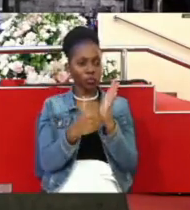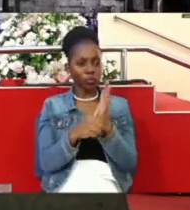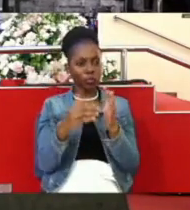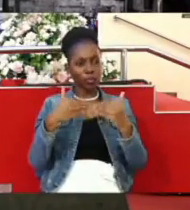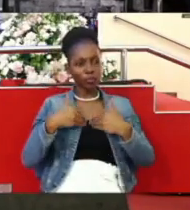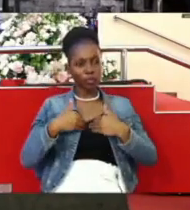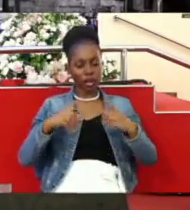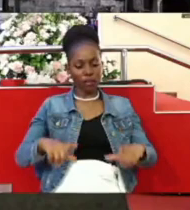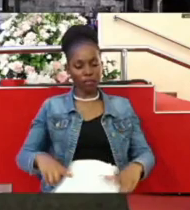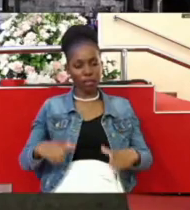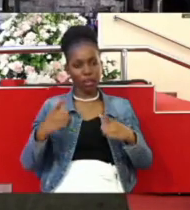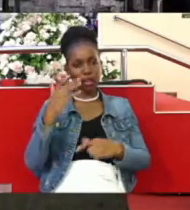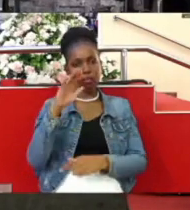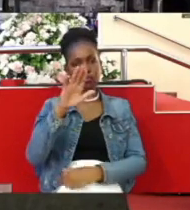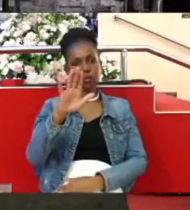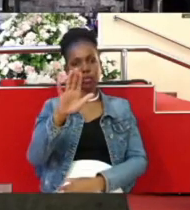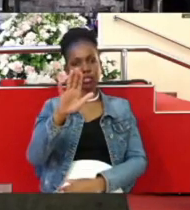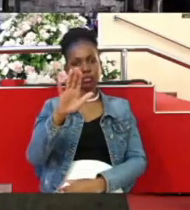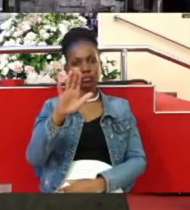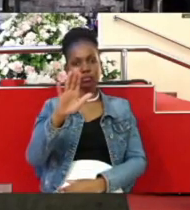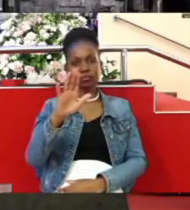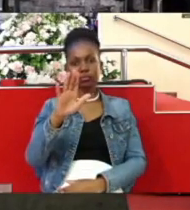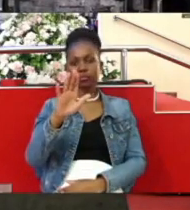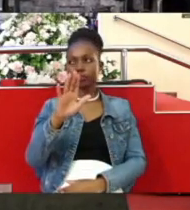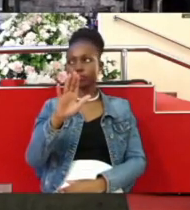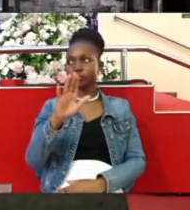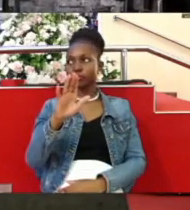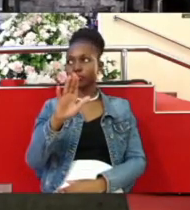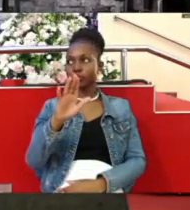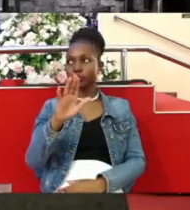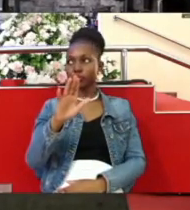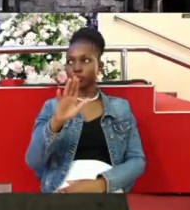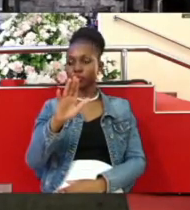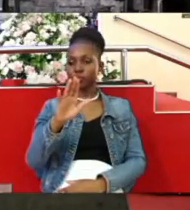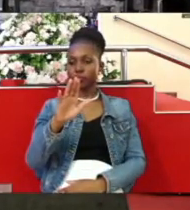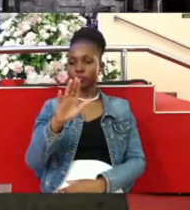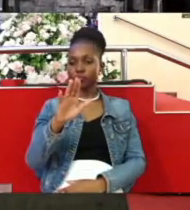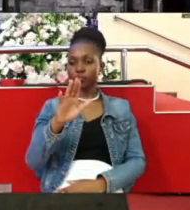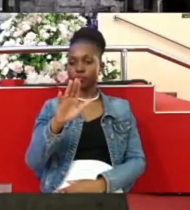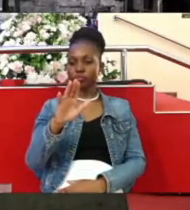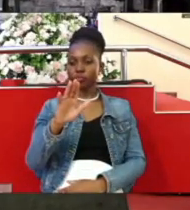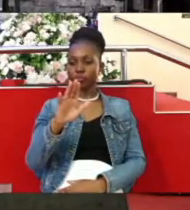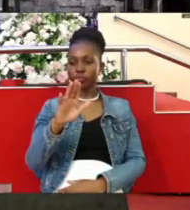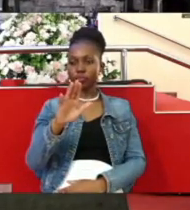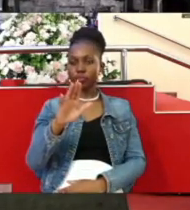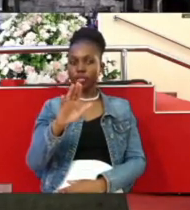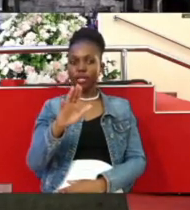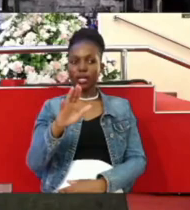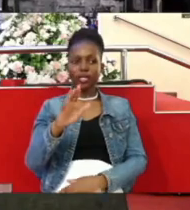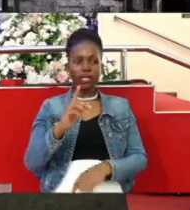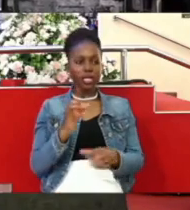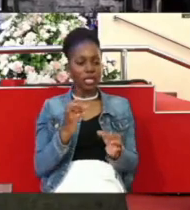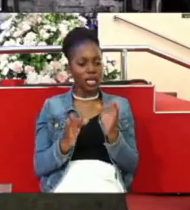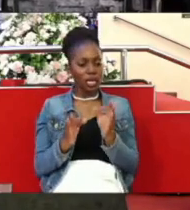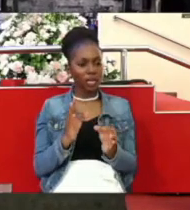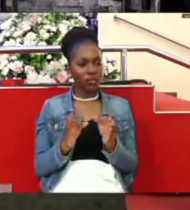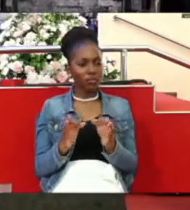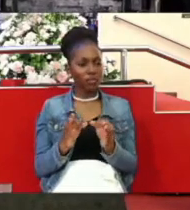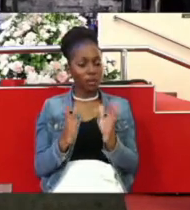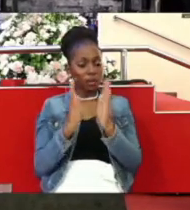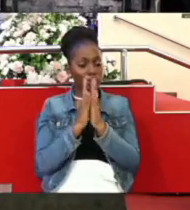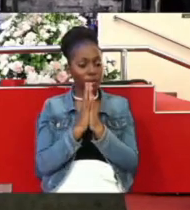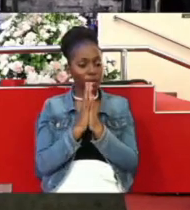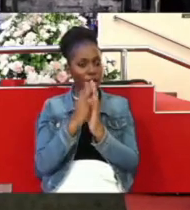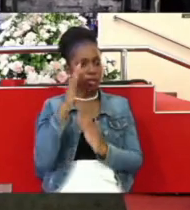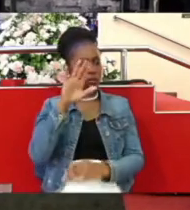sababu ya masumbuko ambayo uko nayo katika maisha yako. And therefore, church, if every moment in your prayer, na kwa sababu kanisa, kwa hivyo kanisa